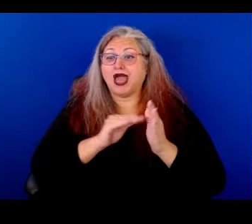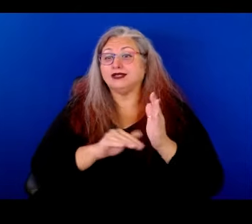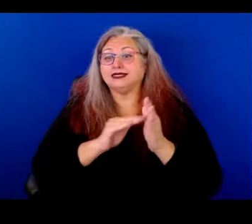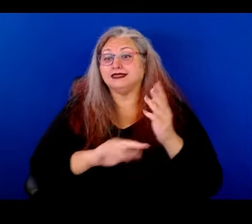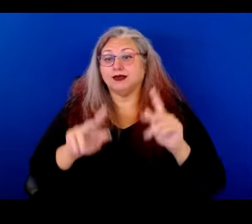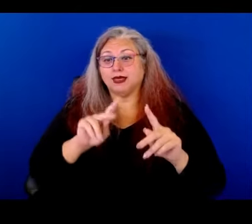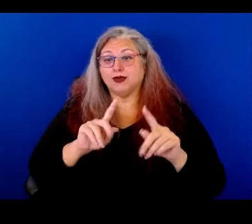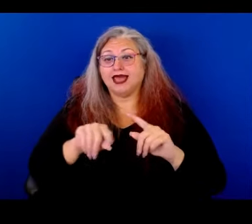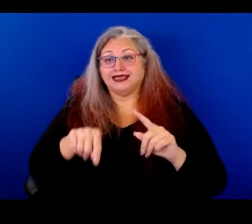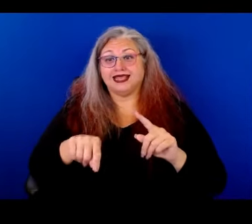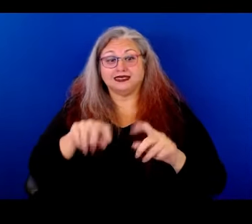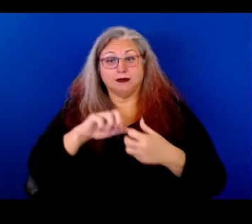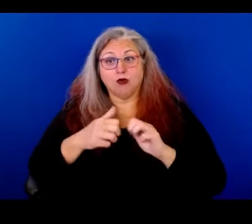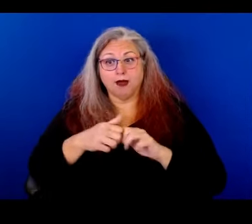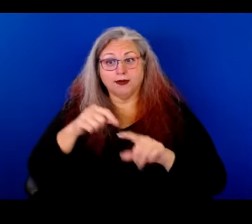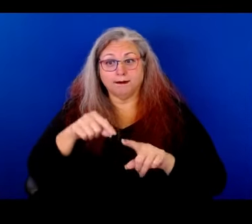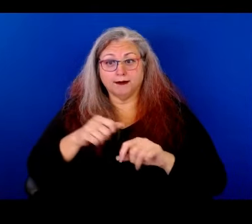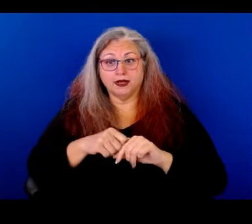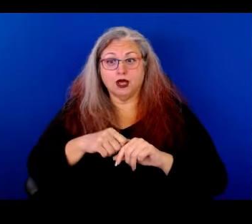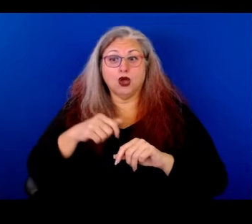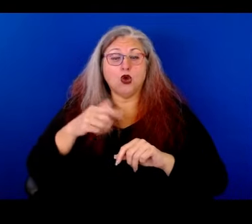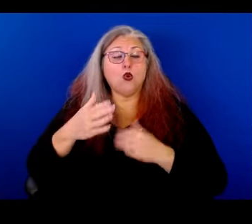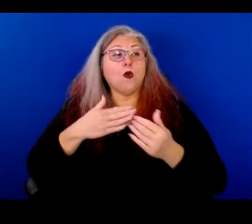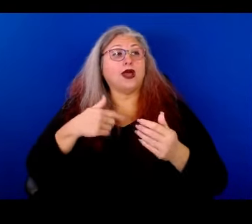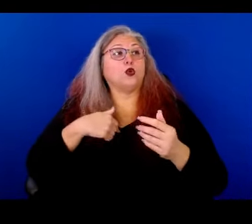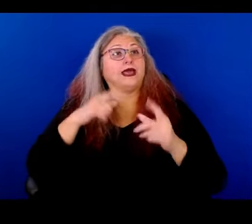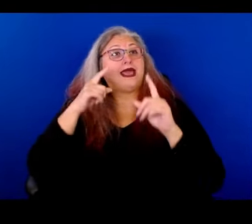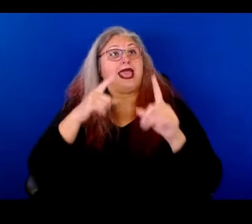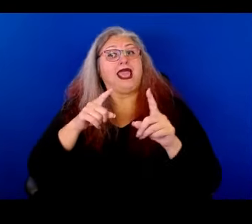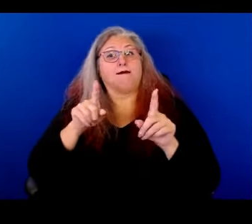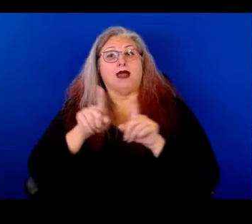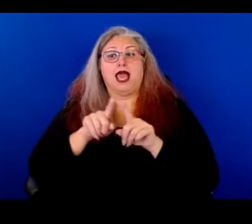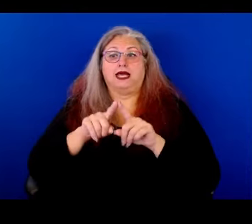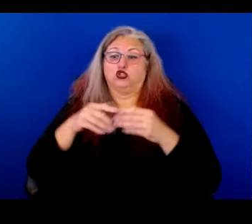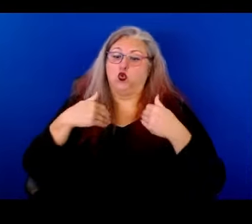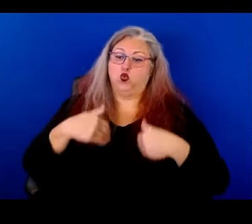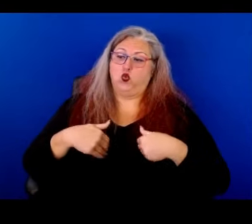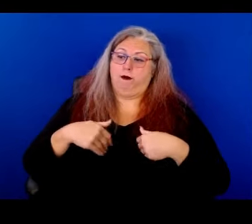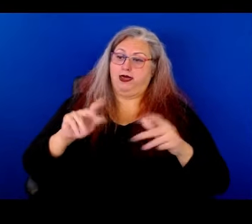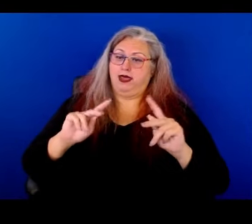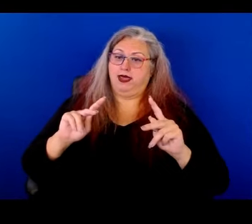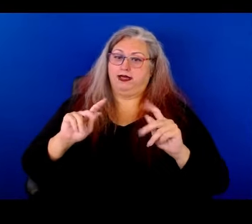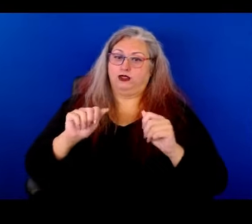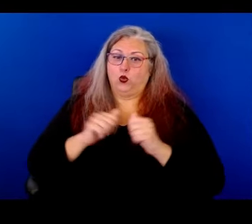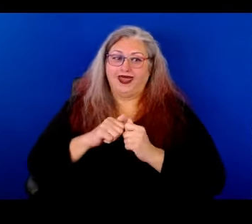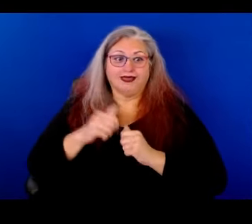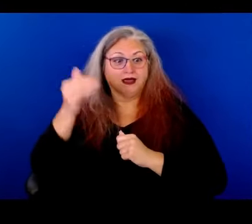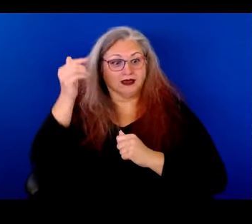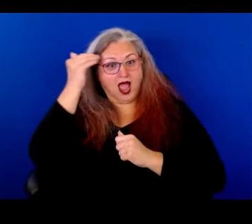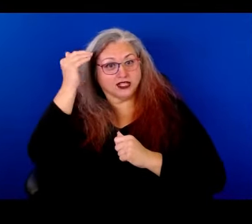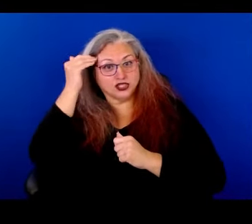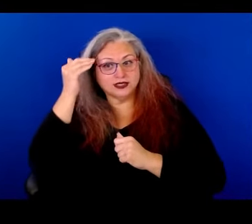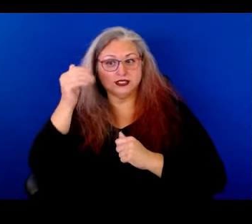thousands people. And thousands. And this is the thing, is that what we aim to do as human beings with a conscience is